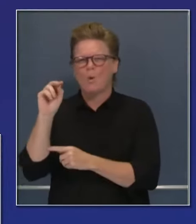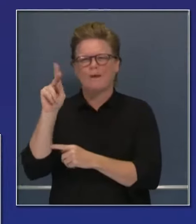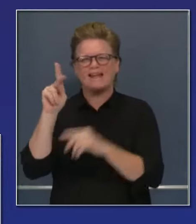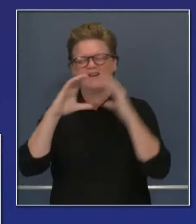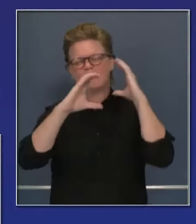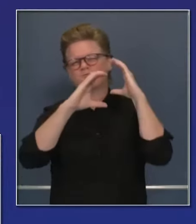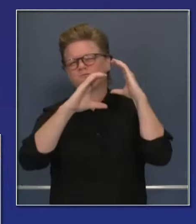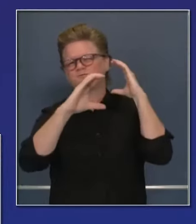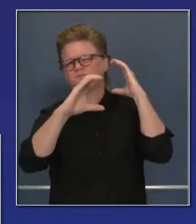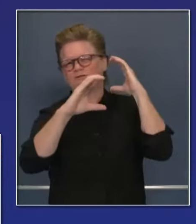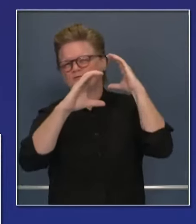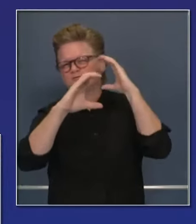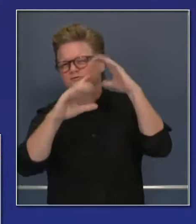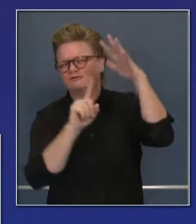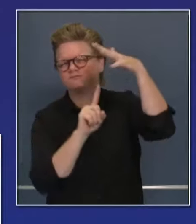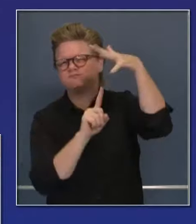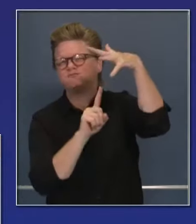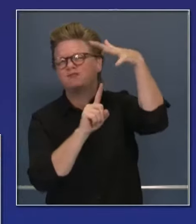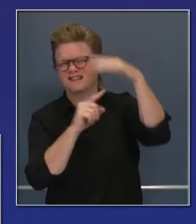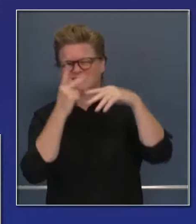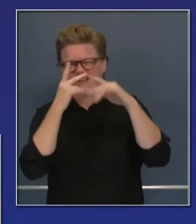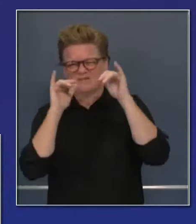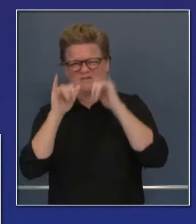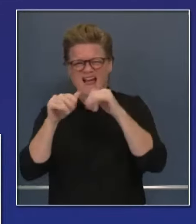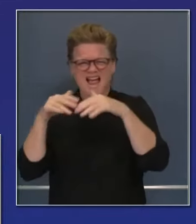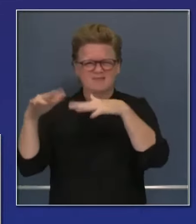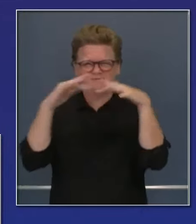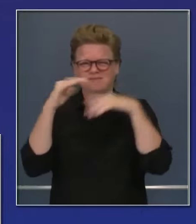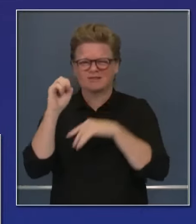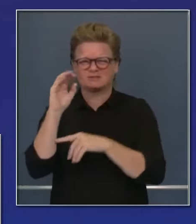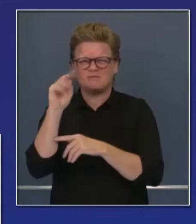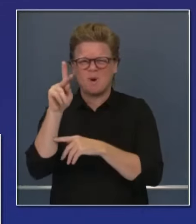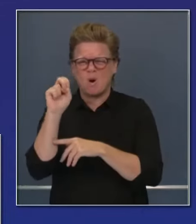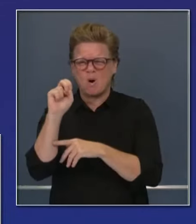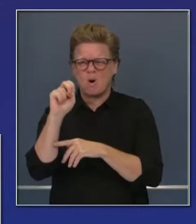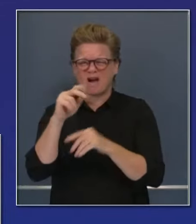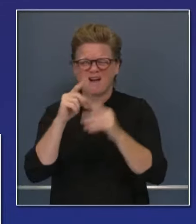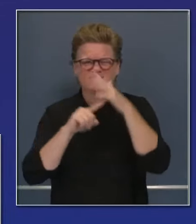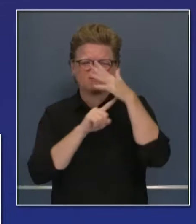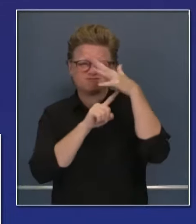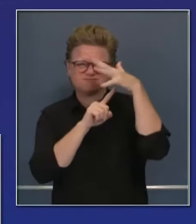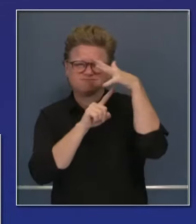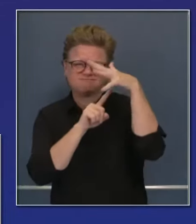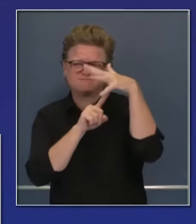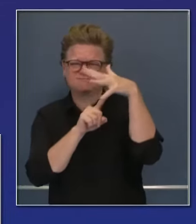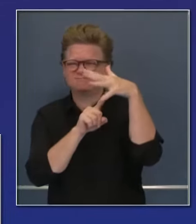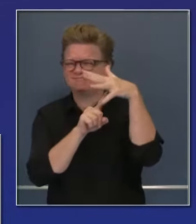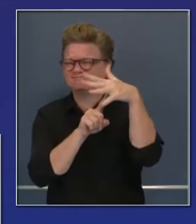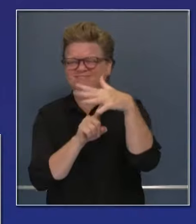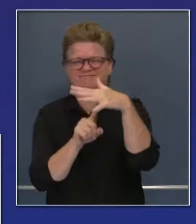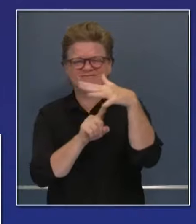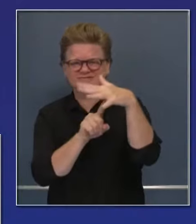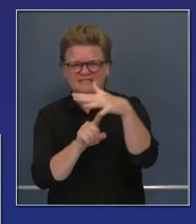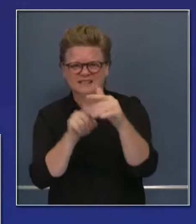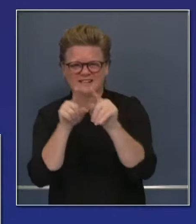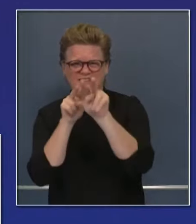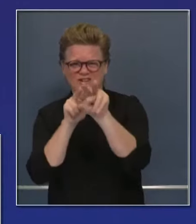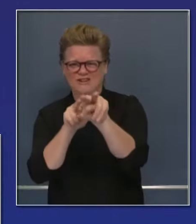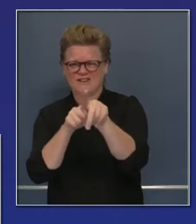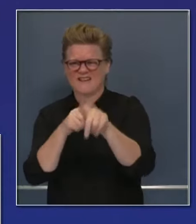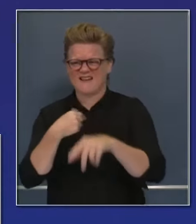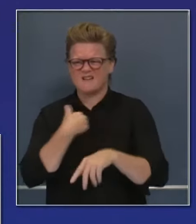was raving, meaning couldn't see very far. The visibility was problematic. We had